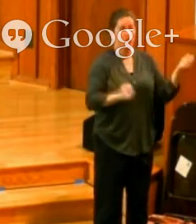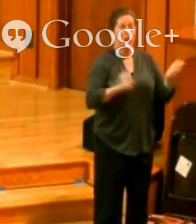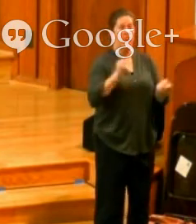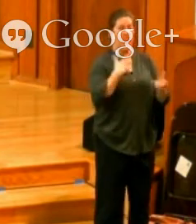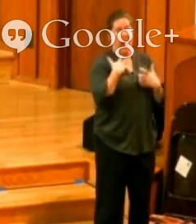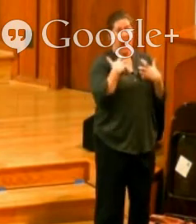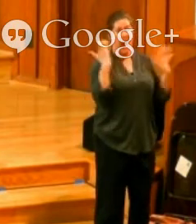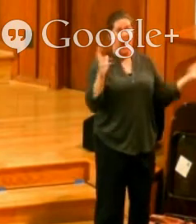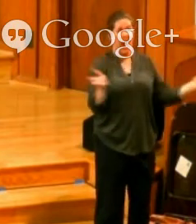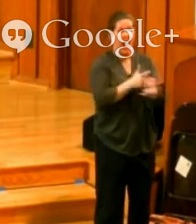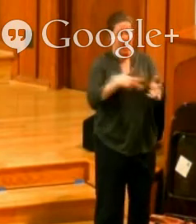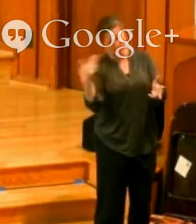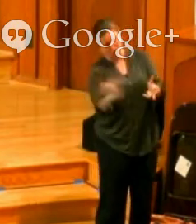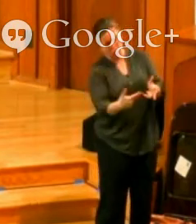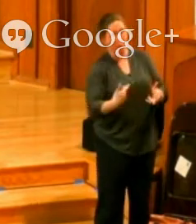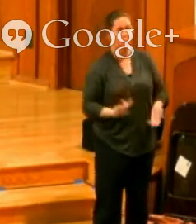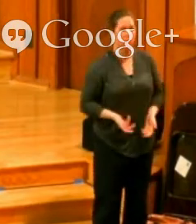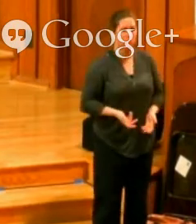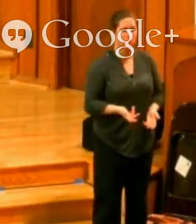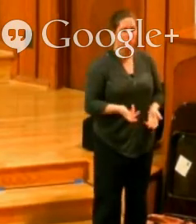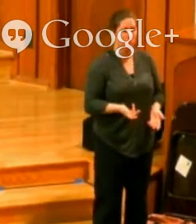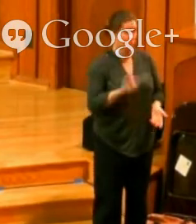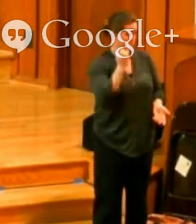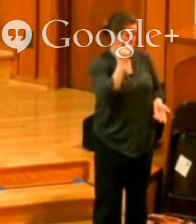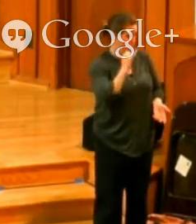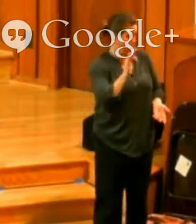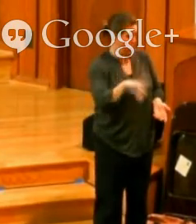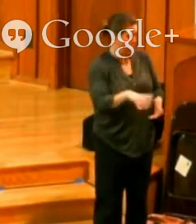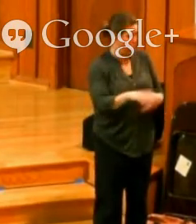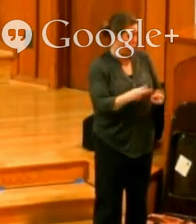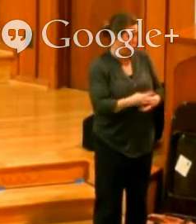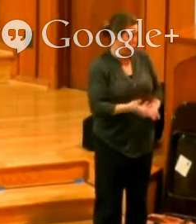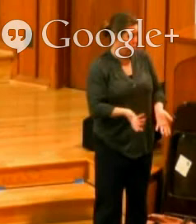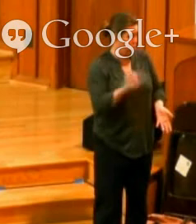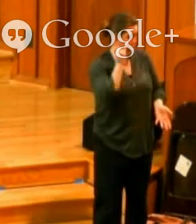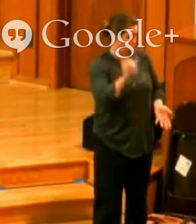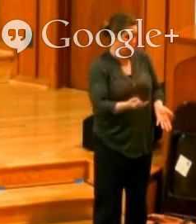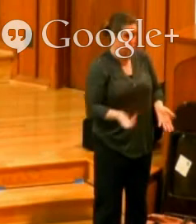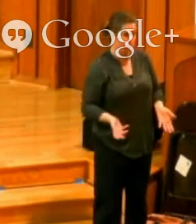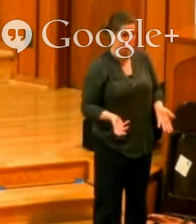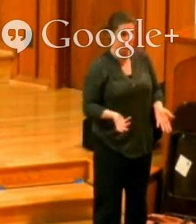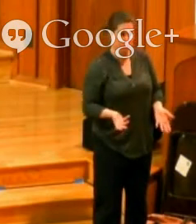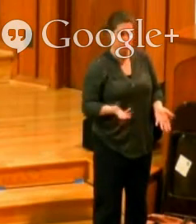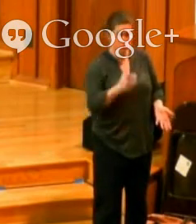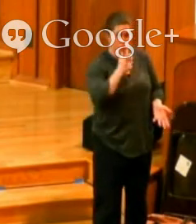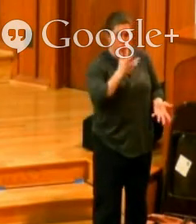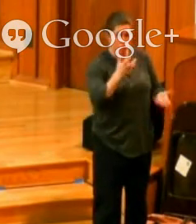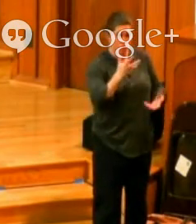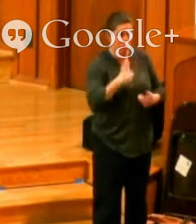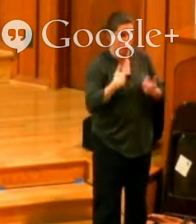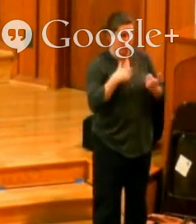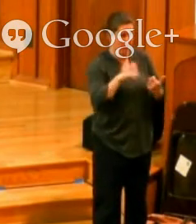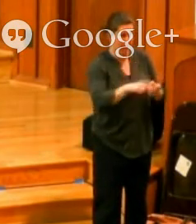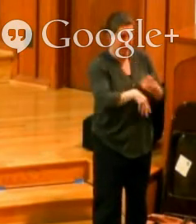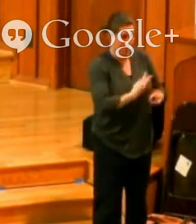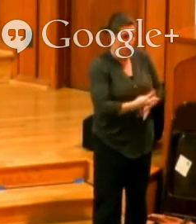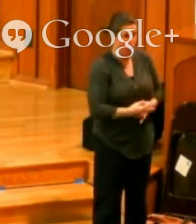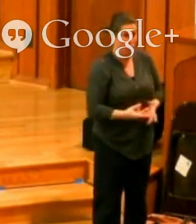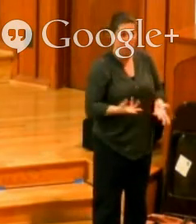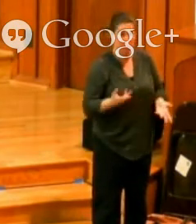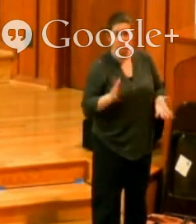if we lived in that type of world? Would that be a good thing? How many of you would want to live in that type of world? No